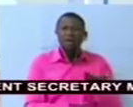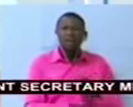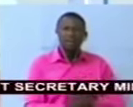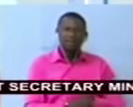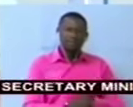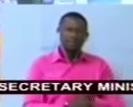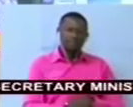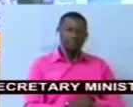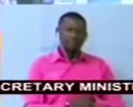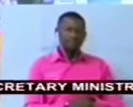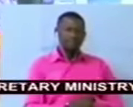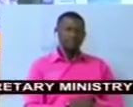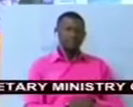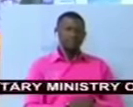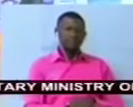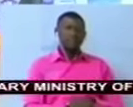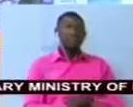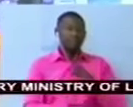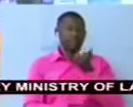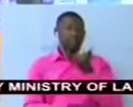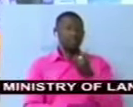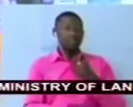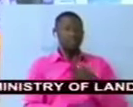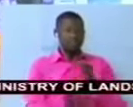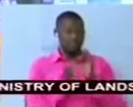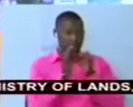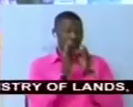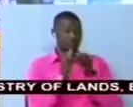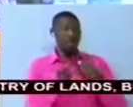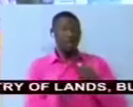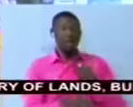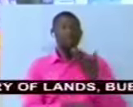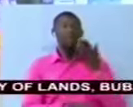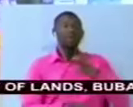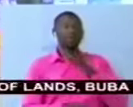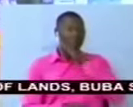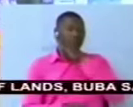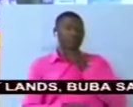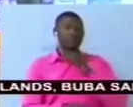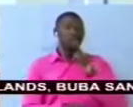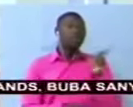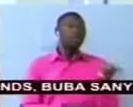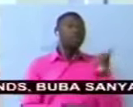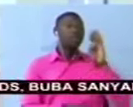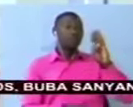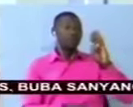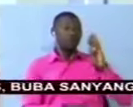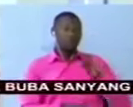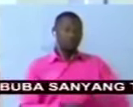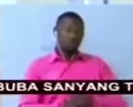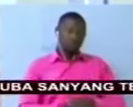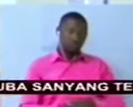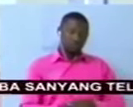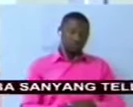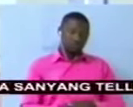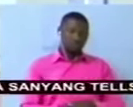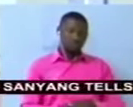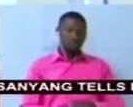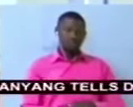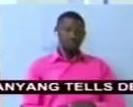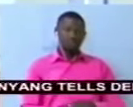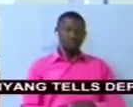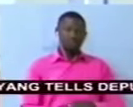ma Bissau wa Bissau lañ. Yes, he told me that they are from Bissau. And by Bissau you mean Guinea-Bissau? Sen Bissau lolu